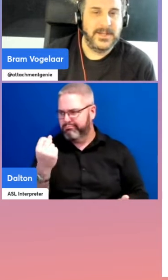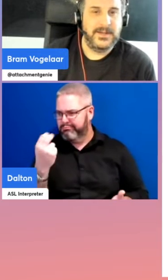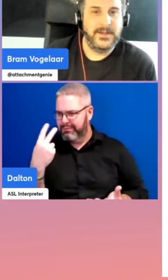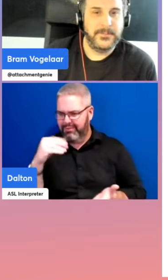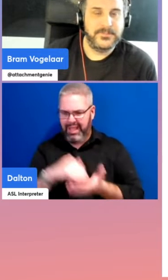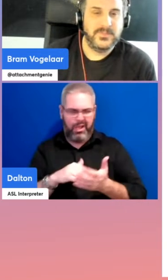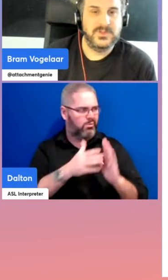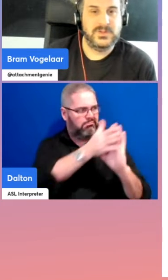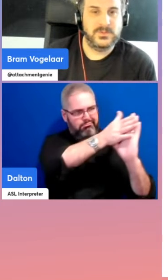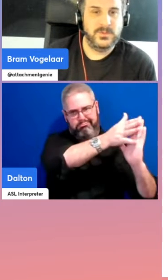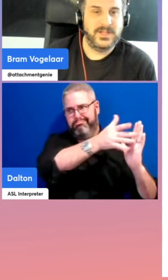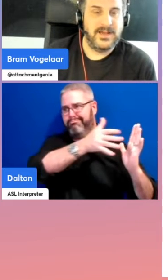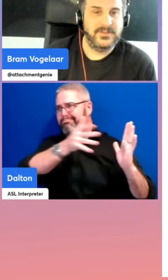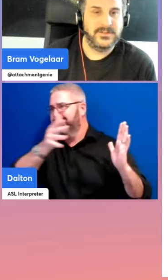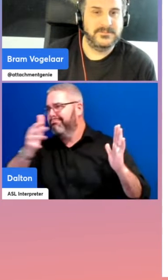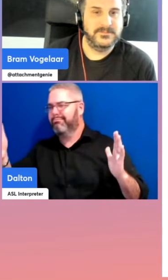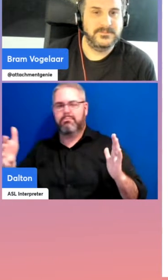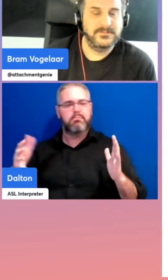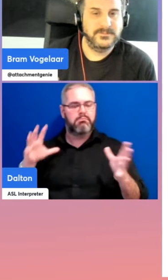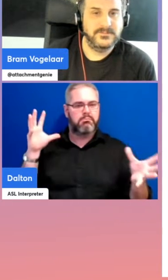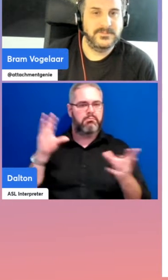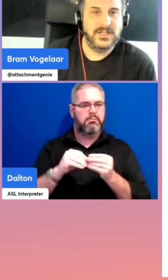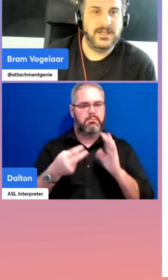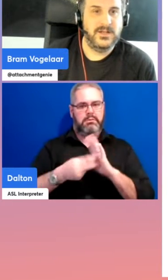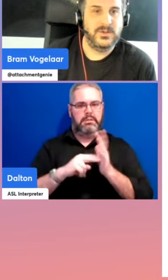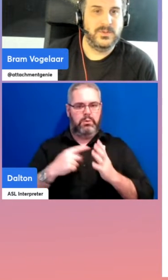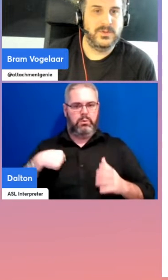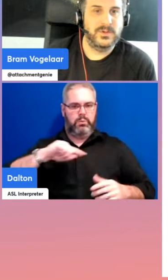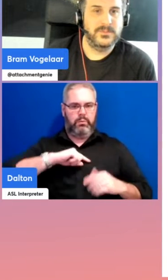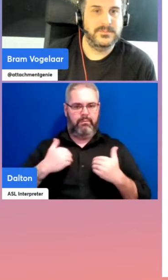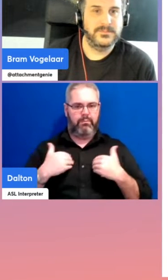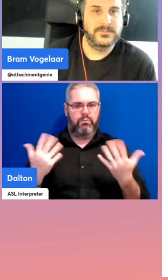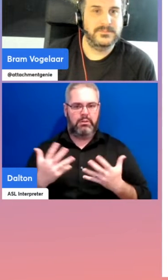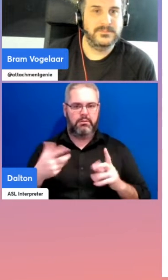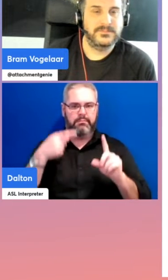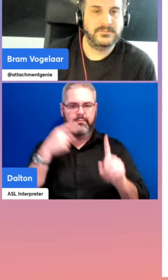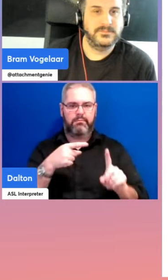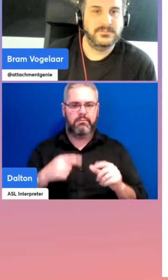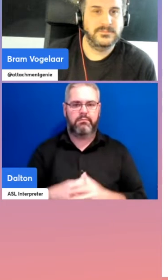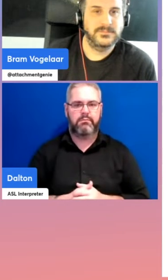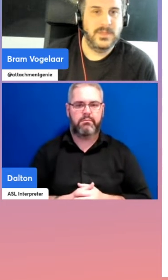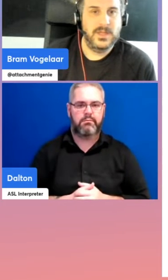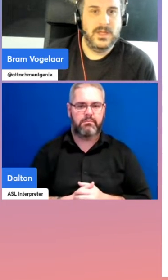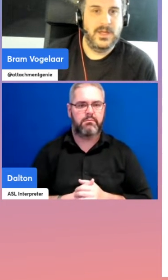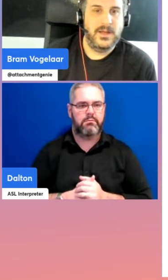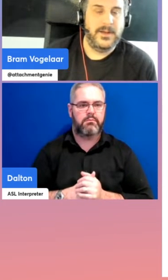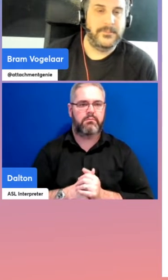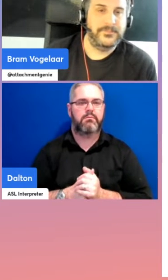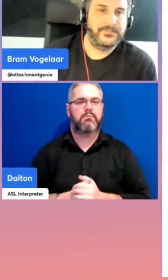wide. So we'll have a local port.